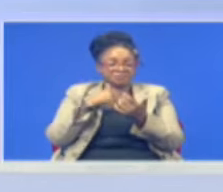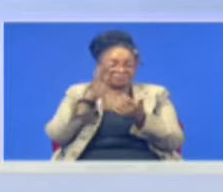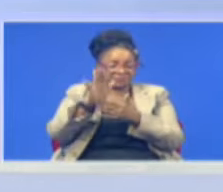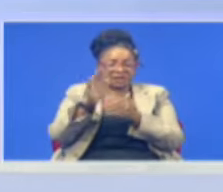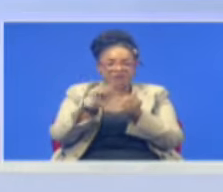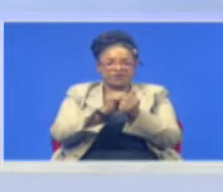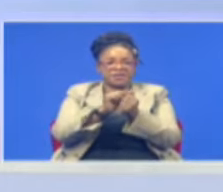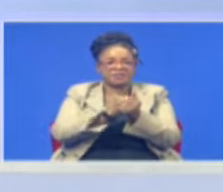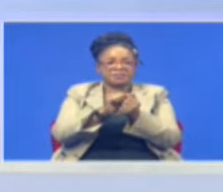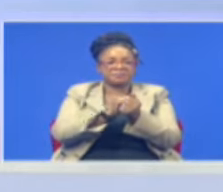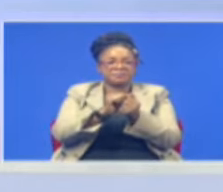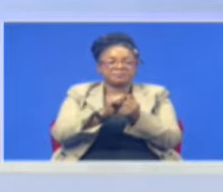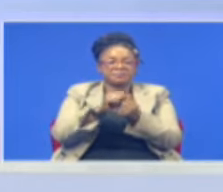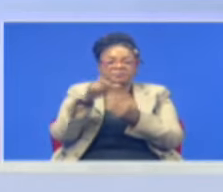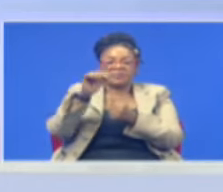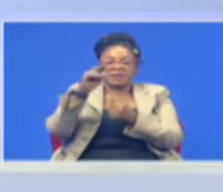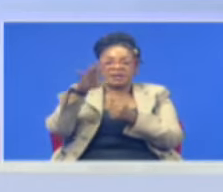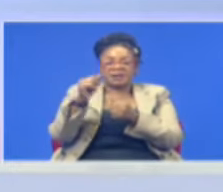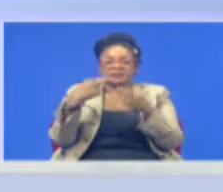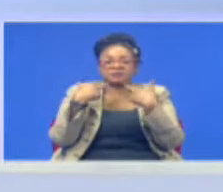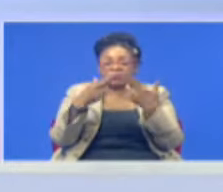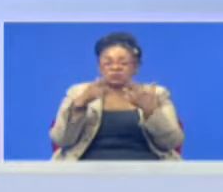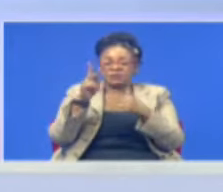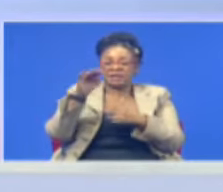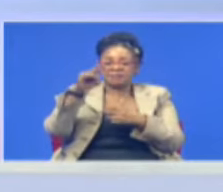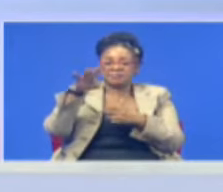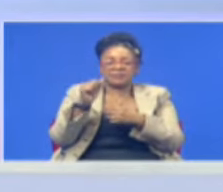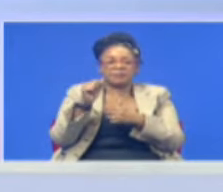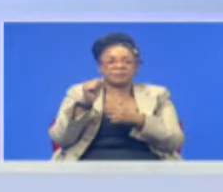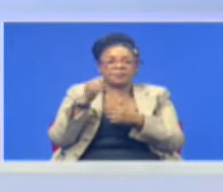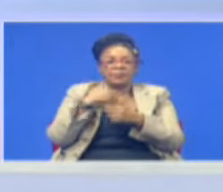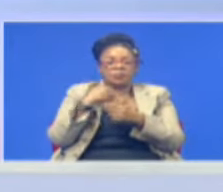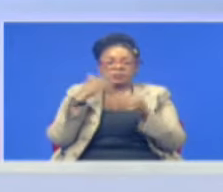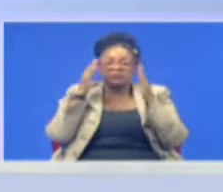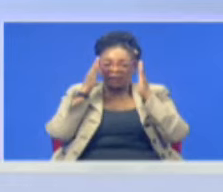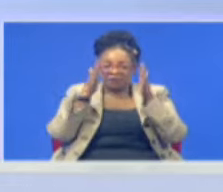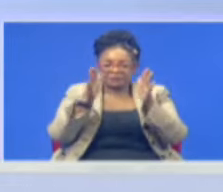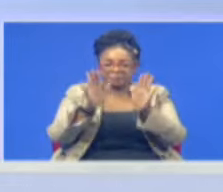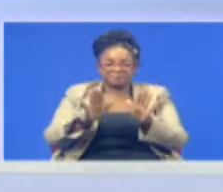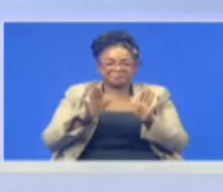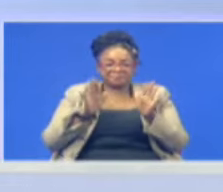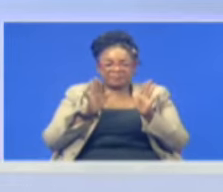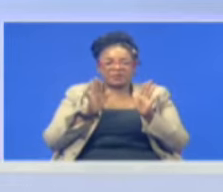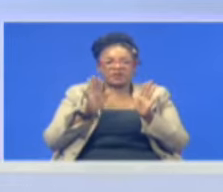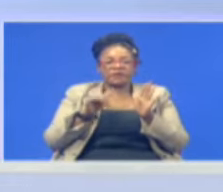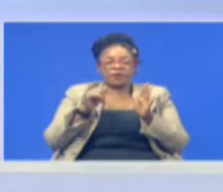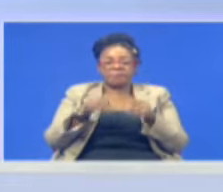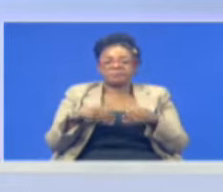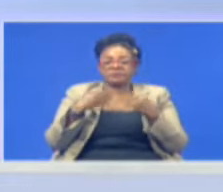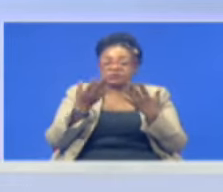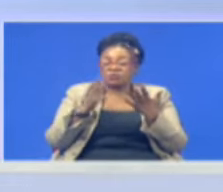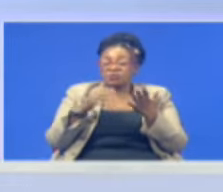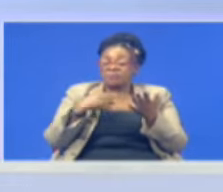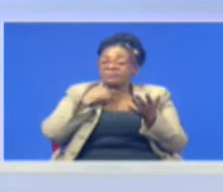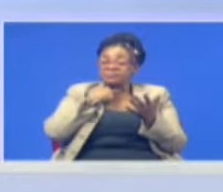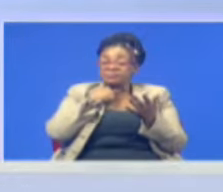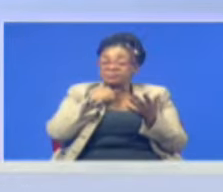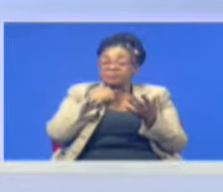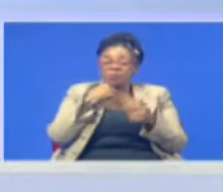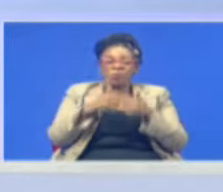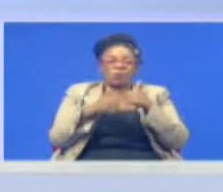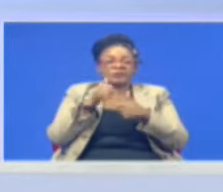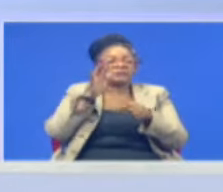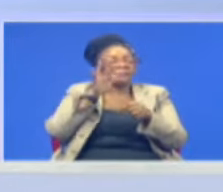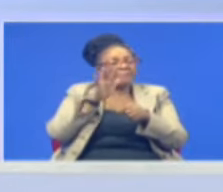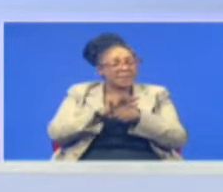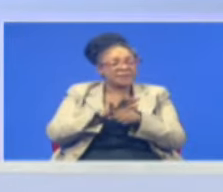Friday. And as Leila Mohammed reports, KEMSA was keen to distance itself from the issues that caused the standoff, which many of those